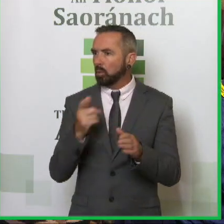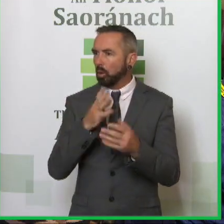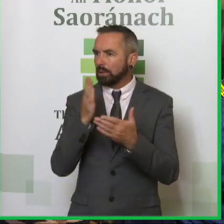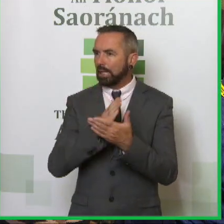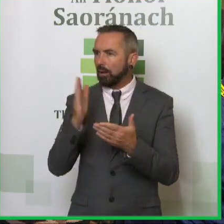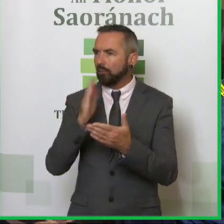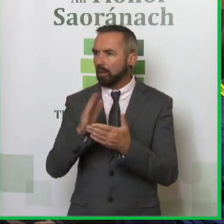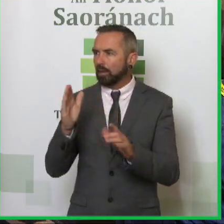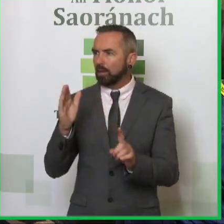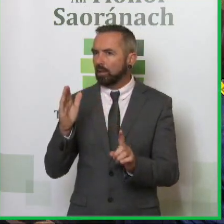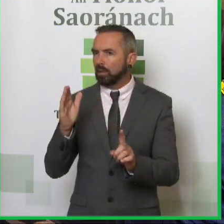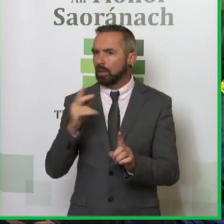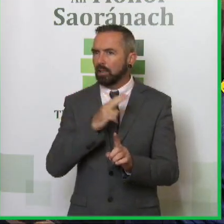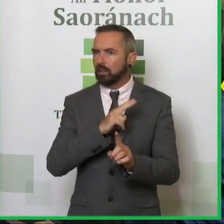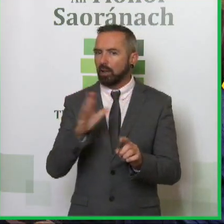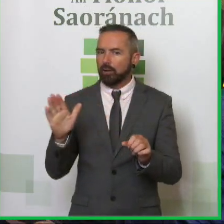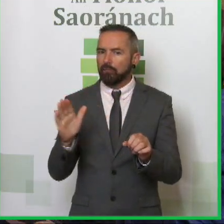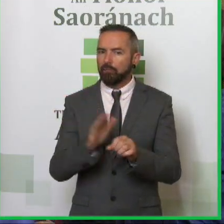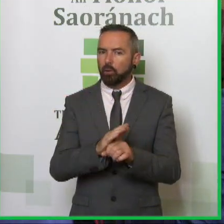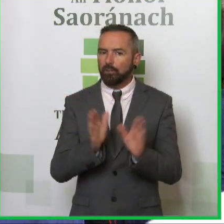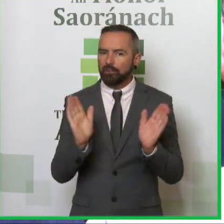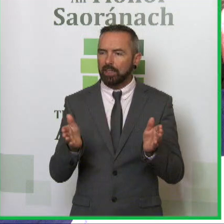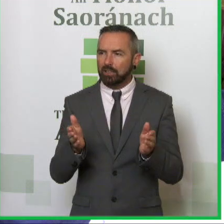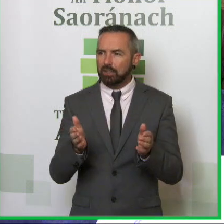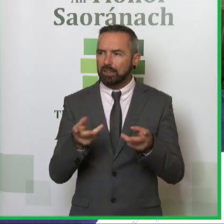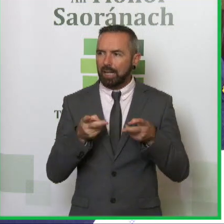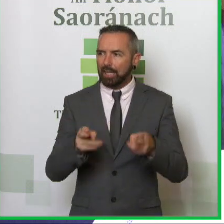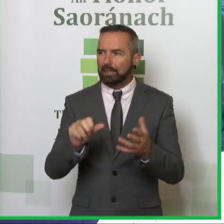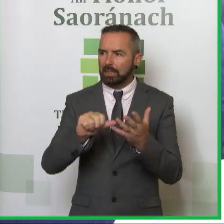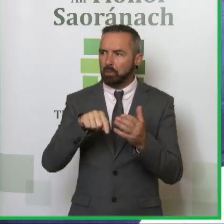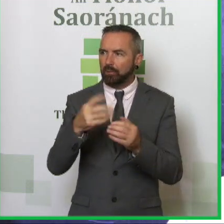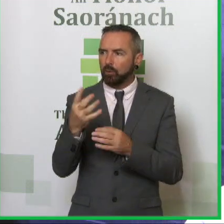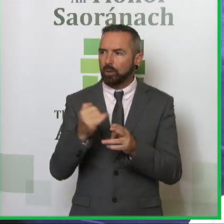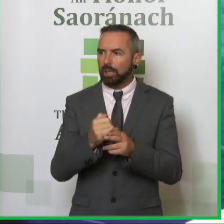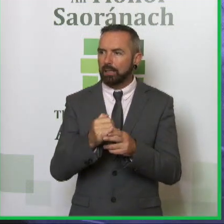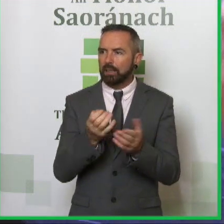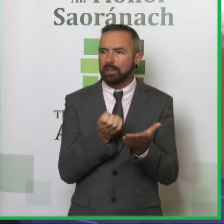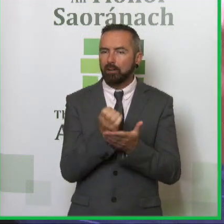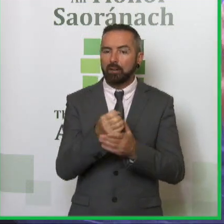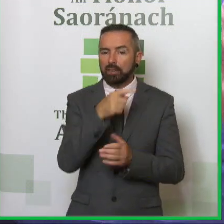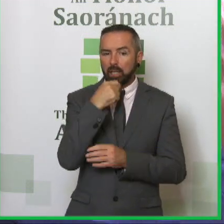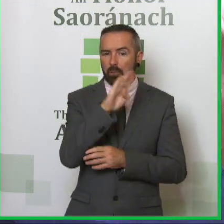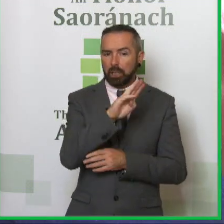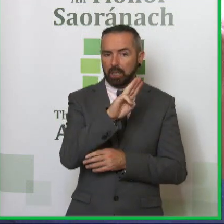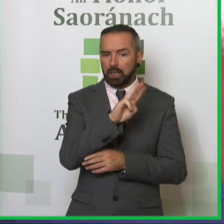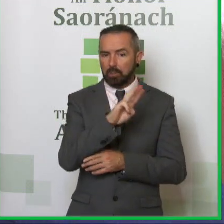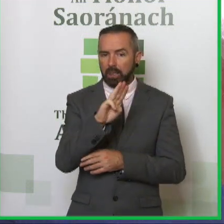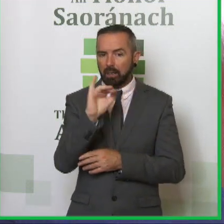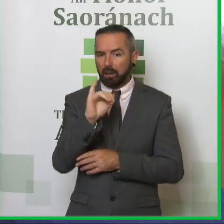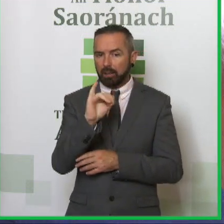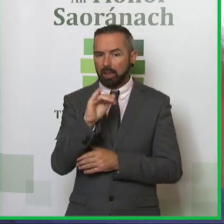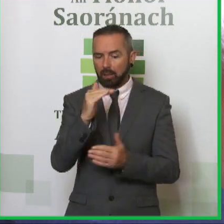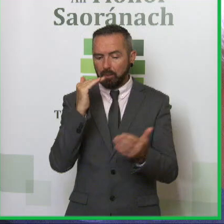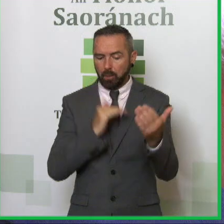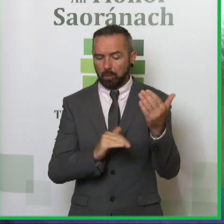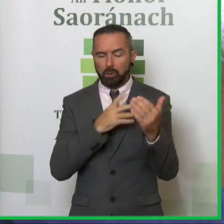didn't quite complete the editing of the explanatory narrative in 6.4, so it says PPI at the bottom. That's a reference to me to take on board